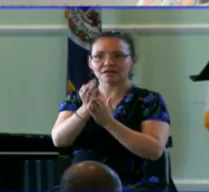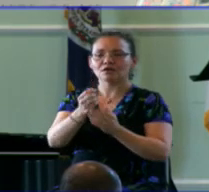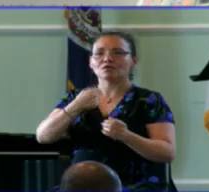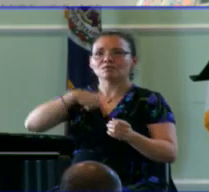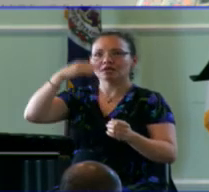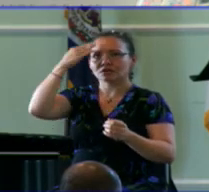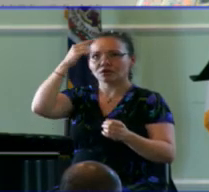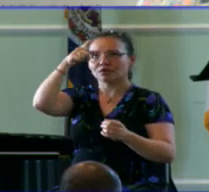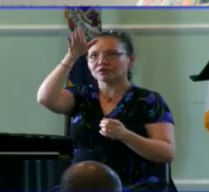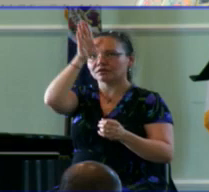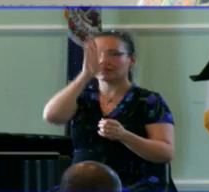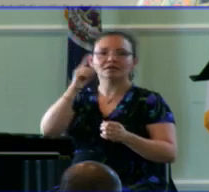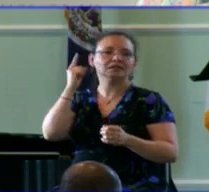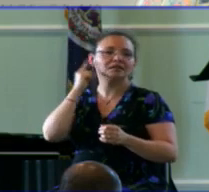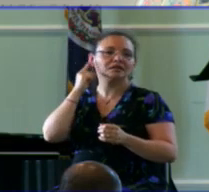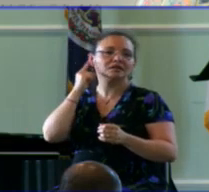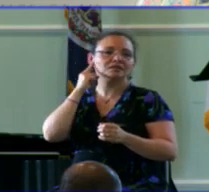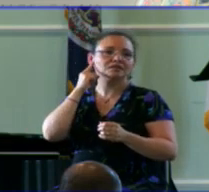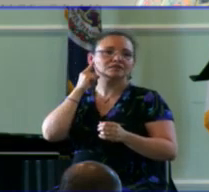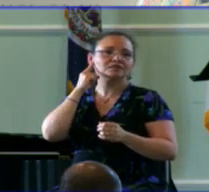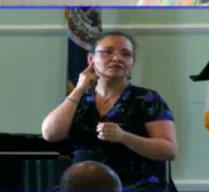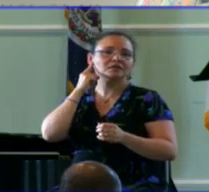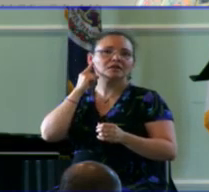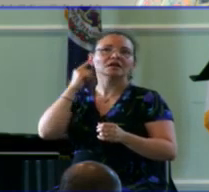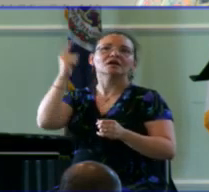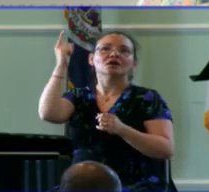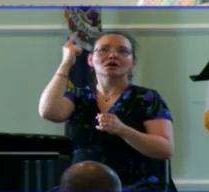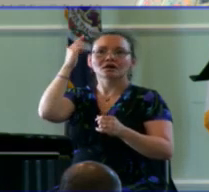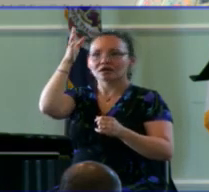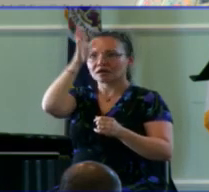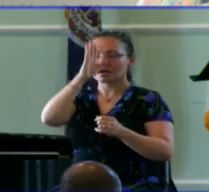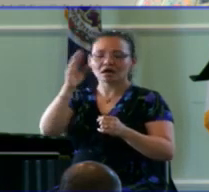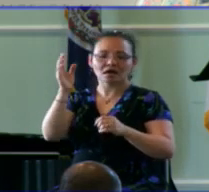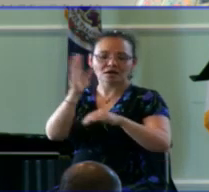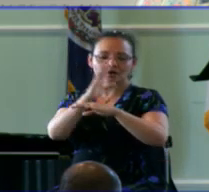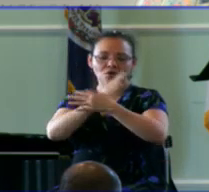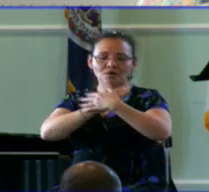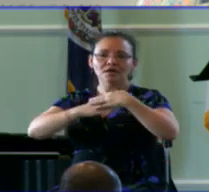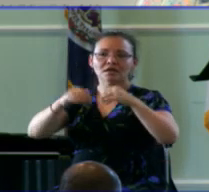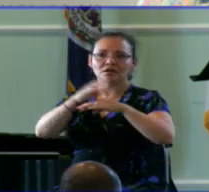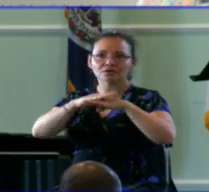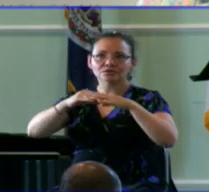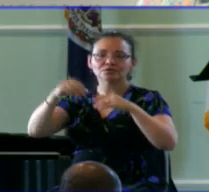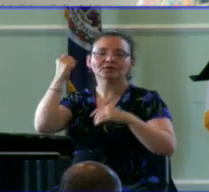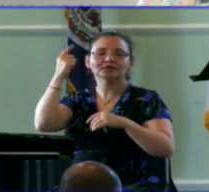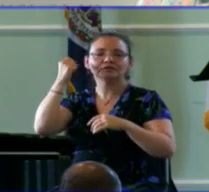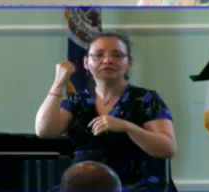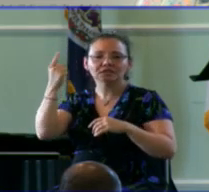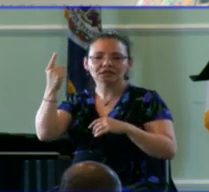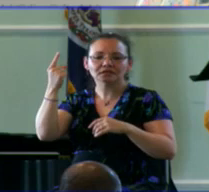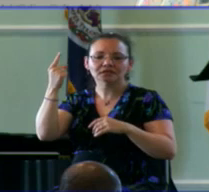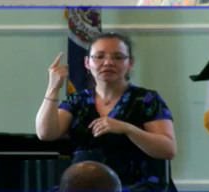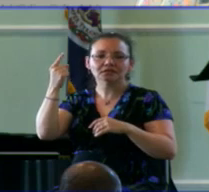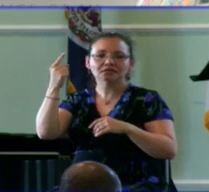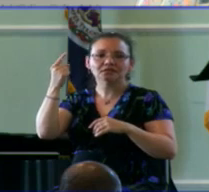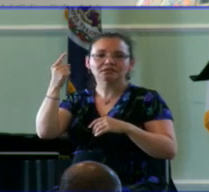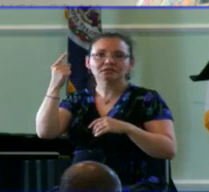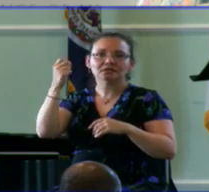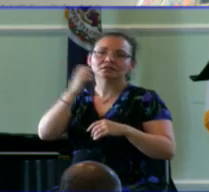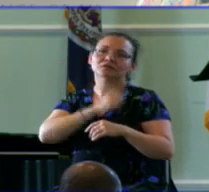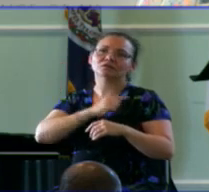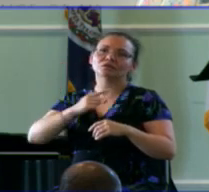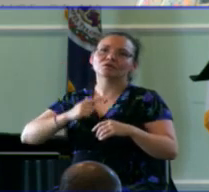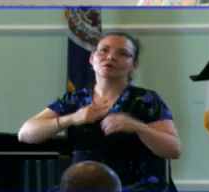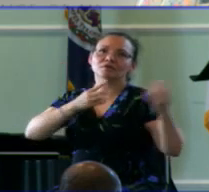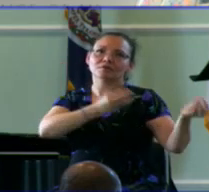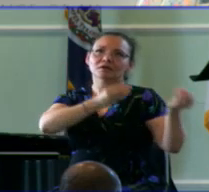hears, the God who heals, the God who understands. And so, Lord, we just want to